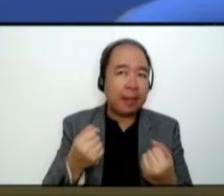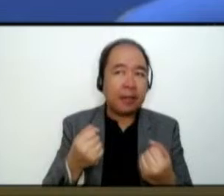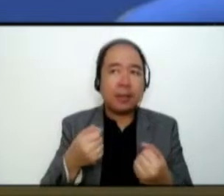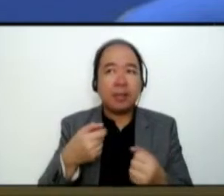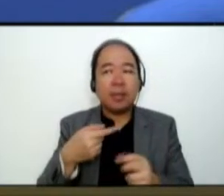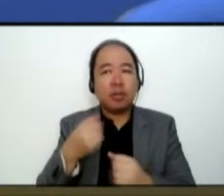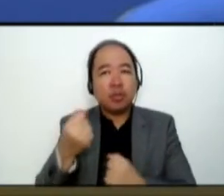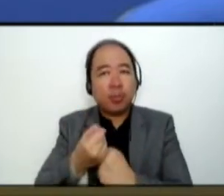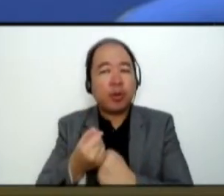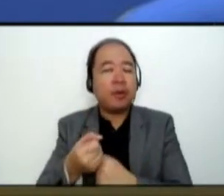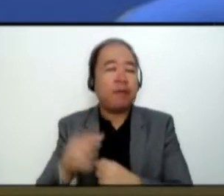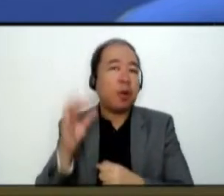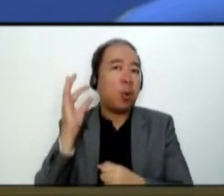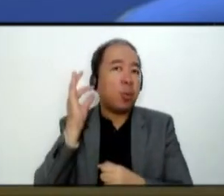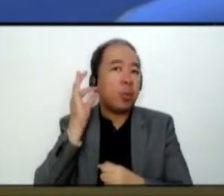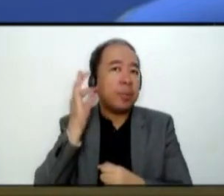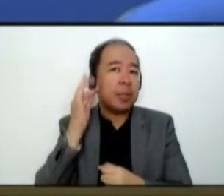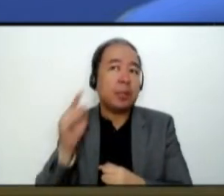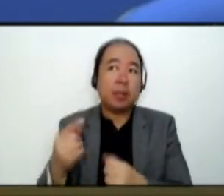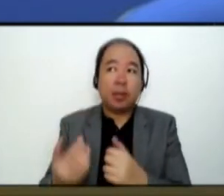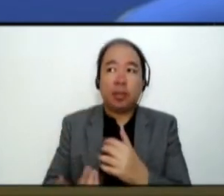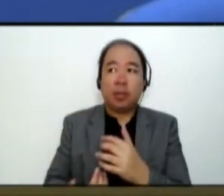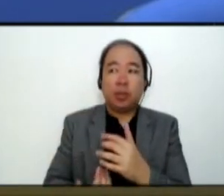new opportunity for economic growth.